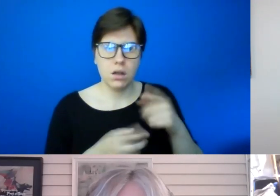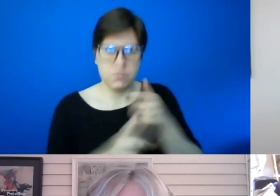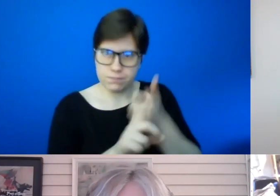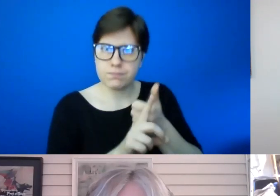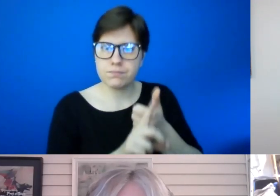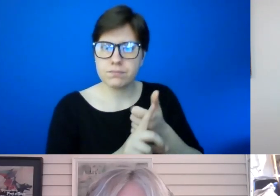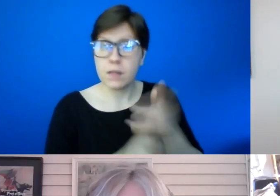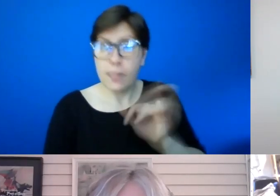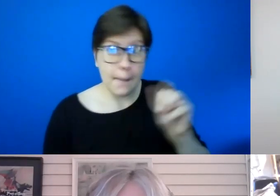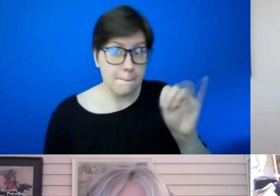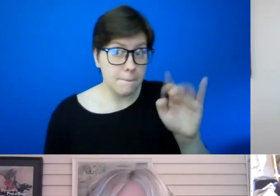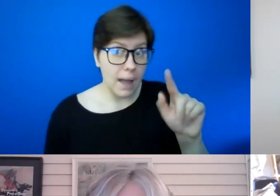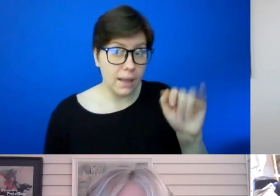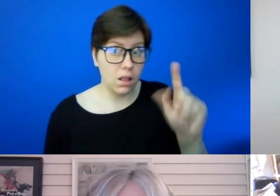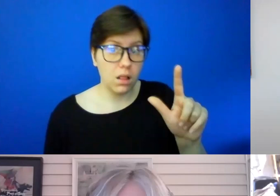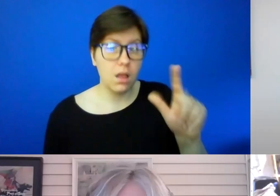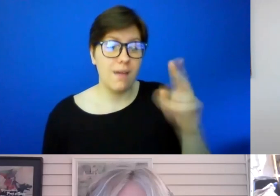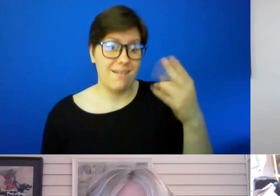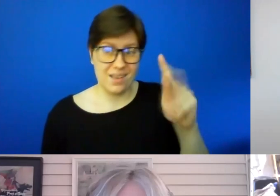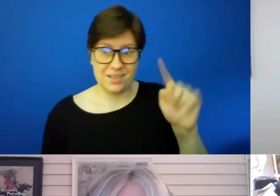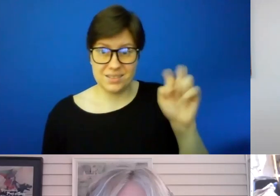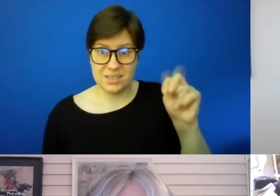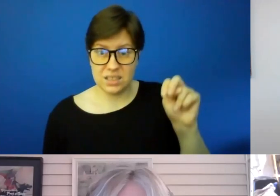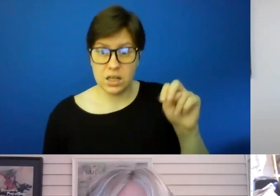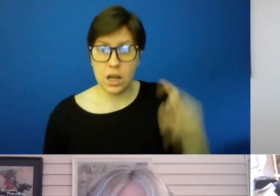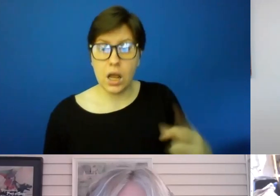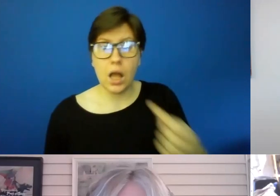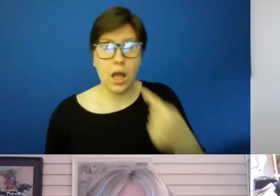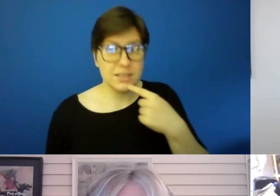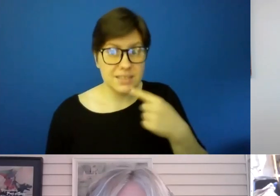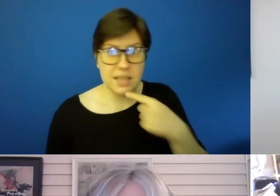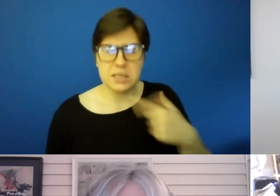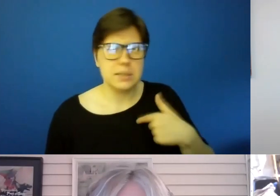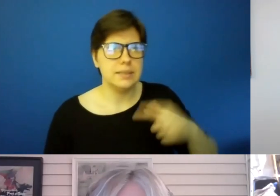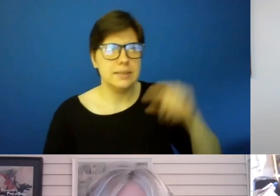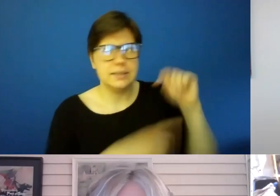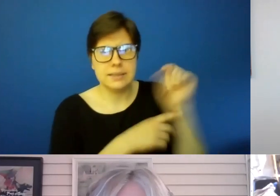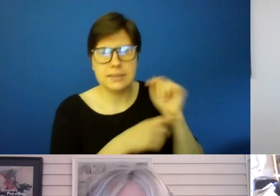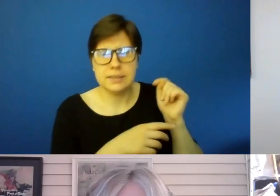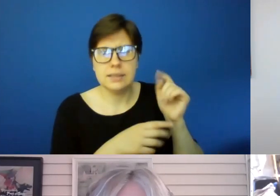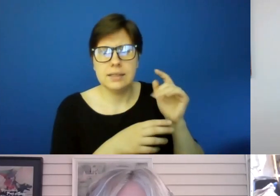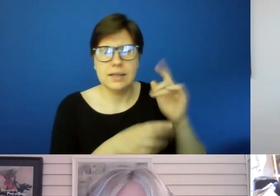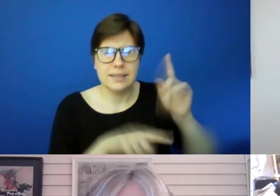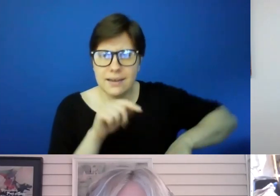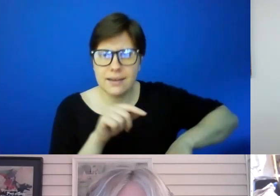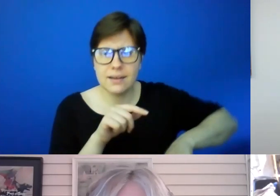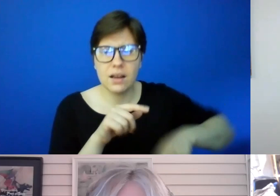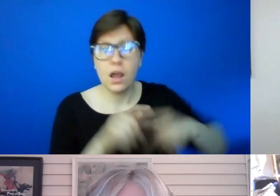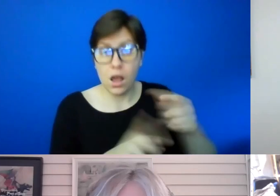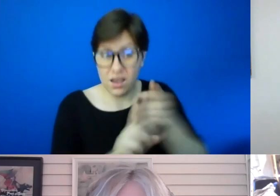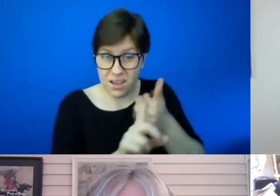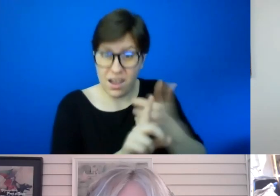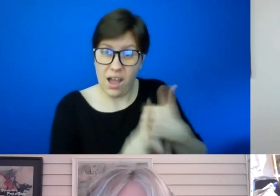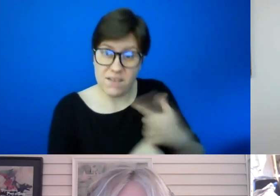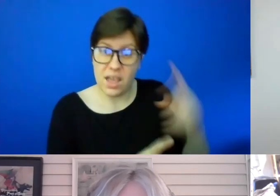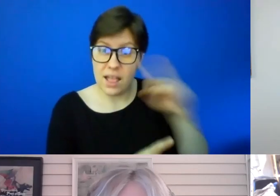say Michael Hickson, they don't even think they need to ask him because he was intellectually disabled. So it will mean